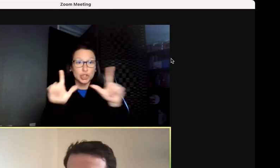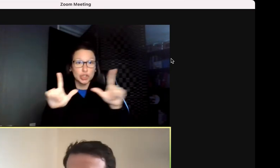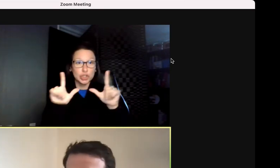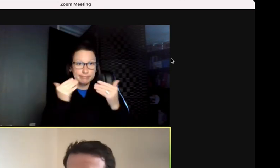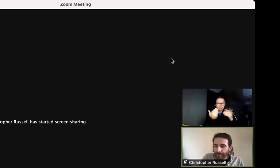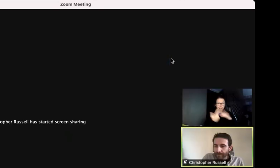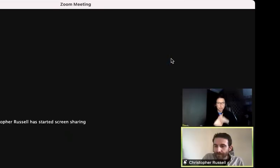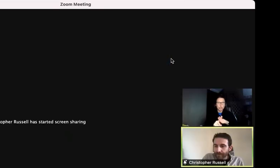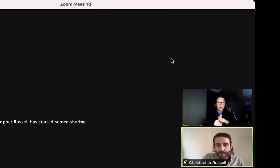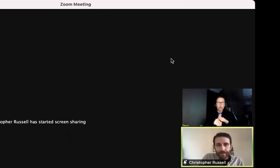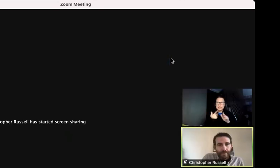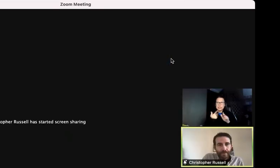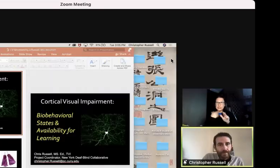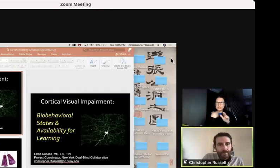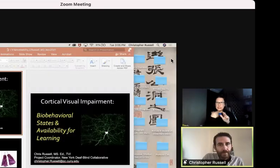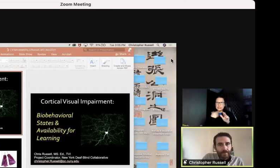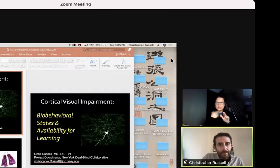Let's see.